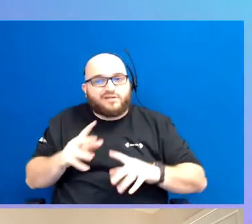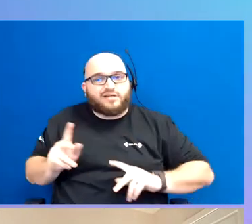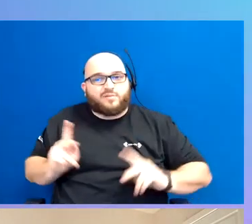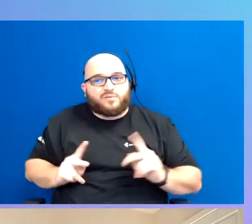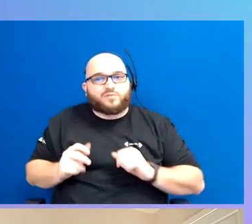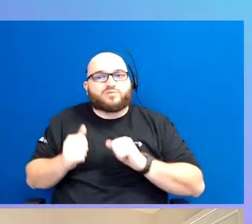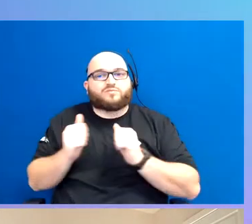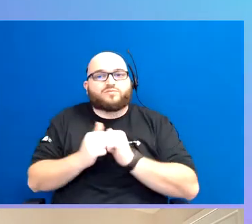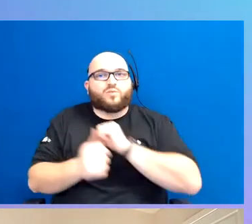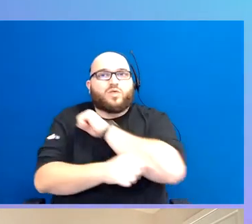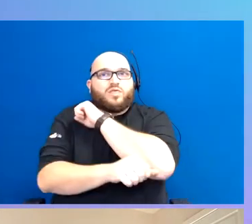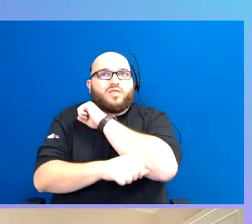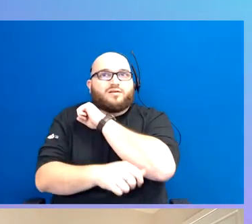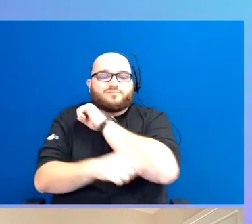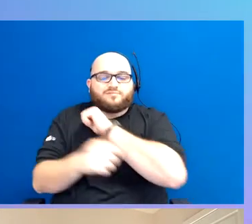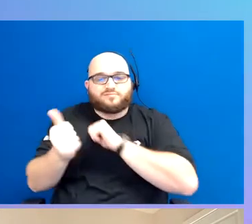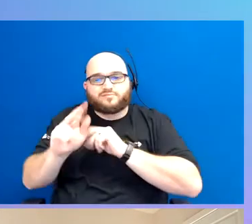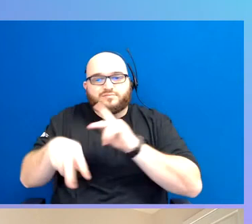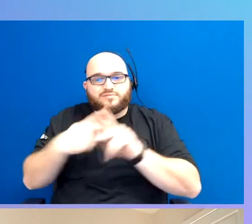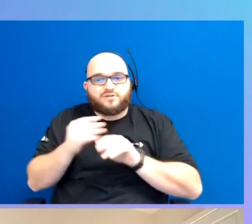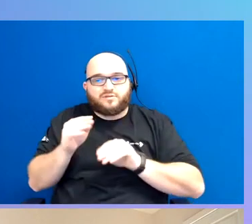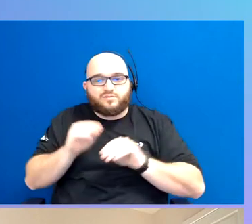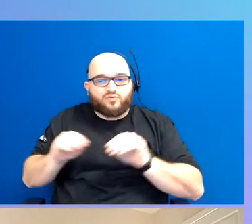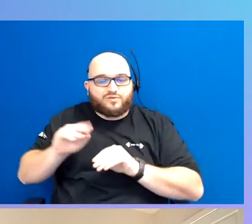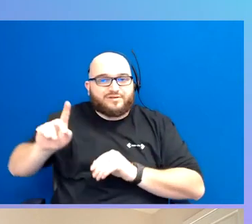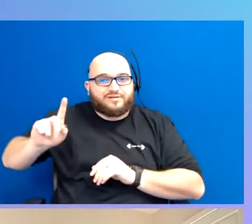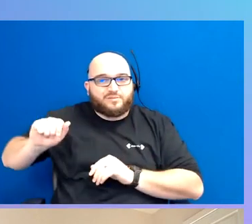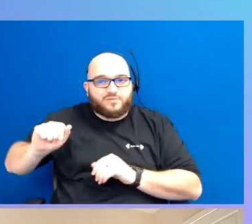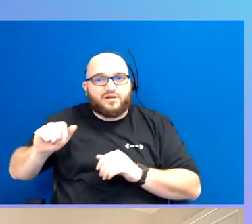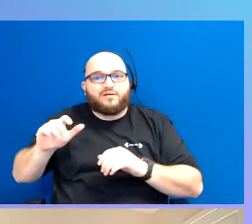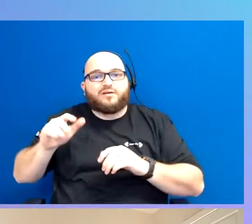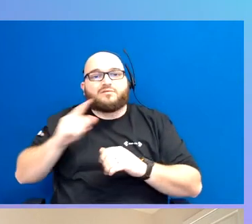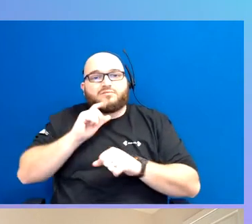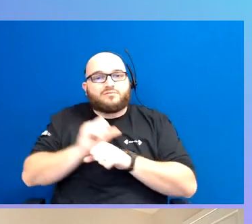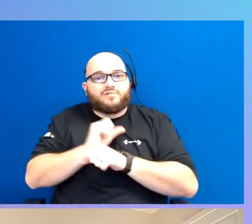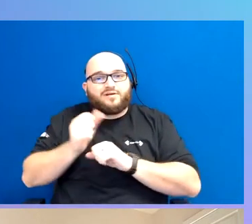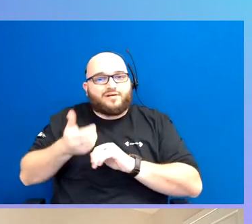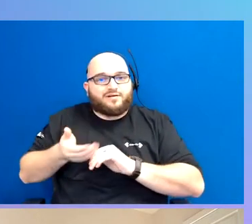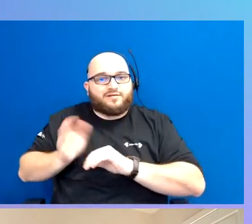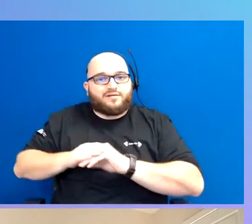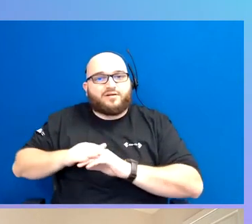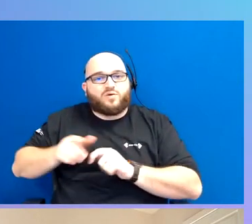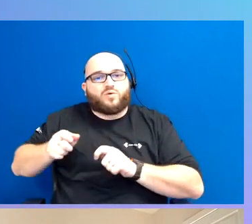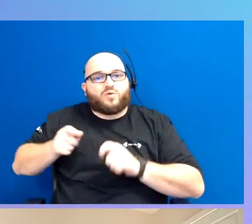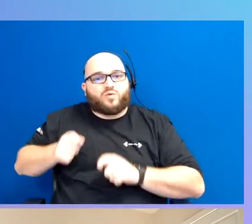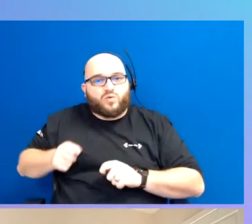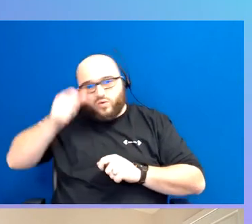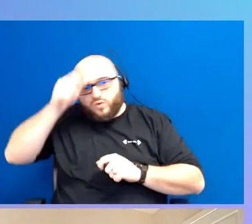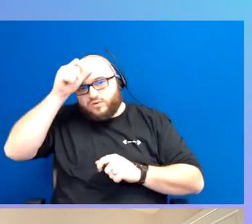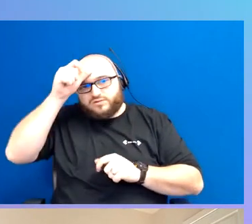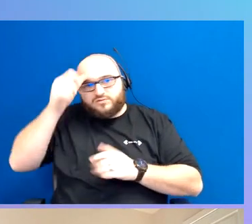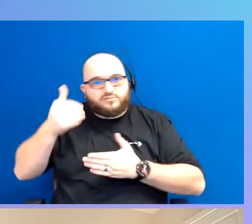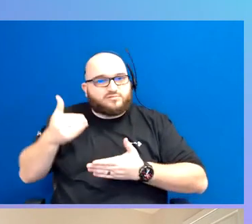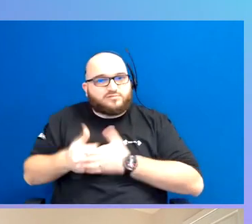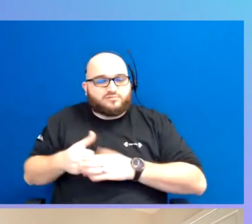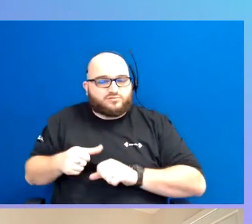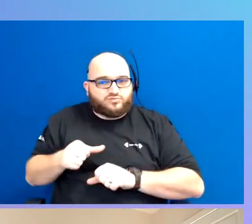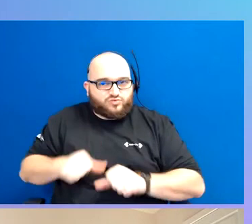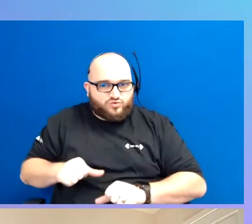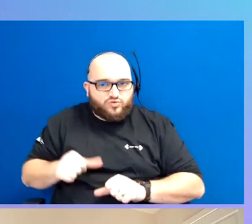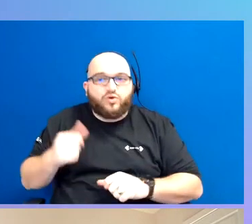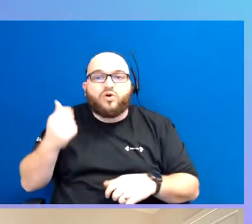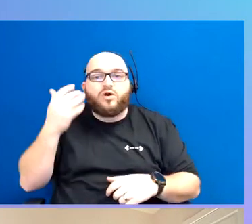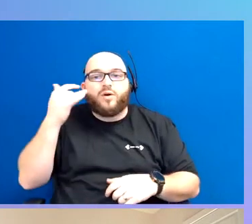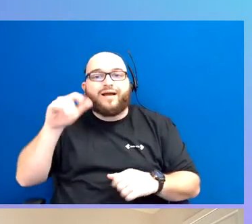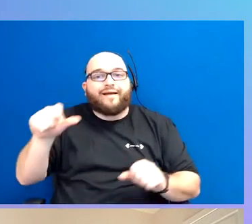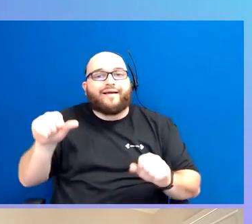This helps people with the mobility disabilities with activating controls in close proximity, because it can